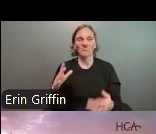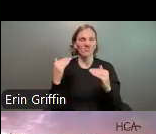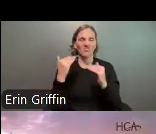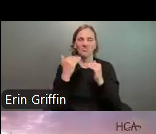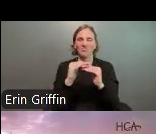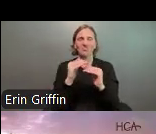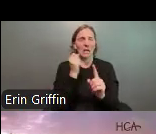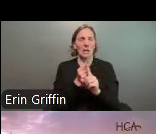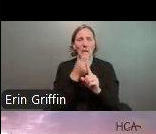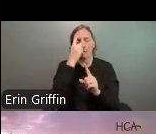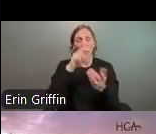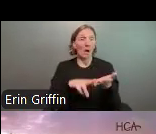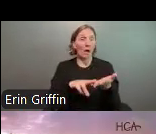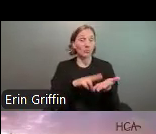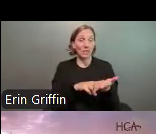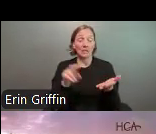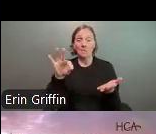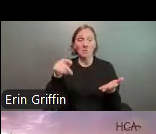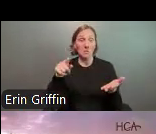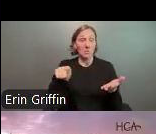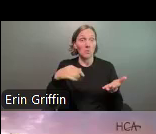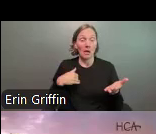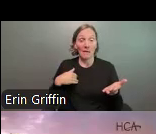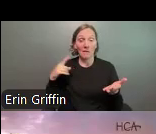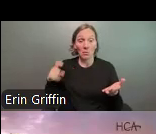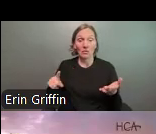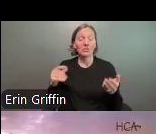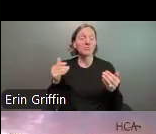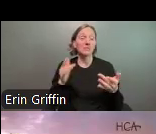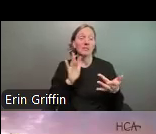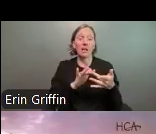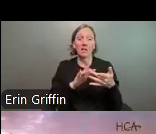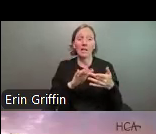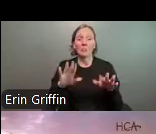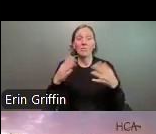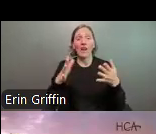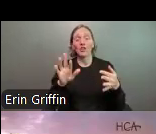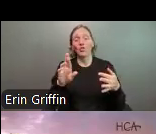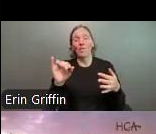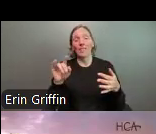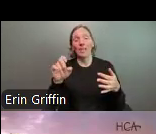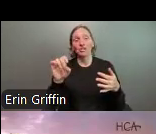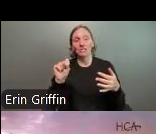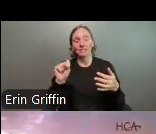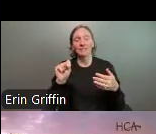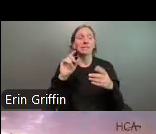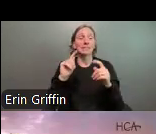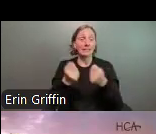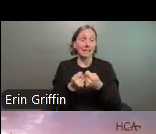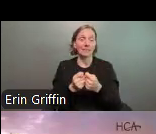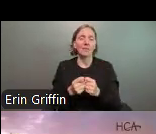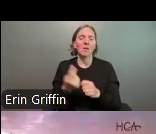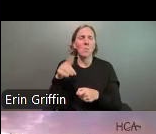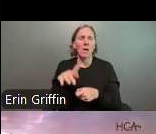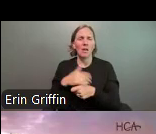contracts. So again, if you do have questions, please reach out to our provider relations team. I know the one area that we've kind of been working on around